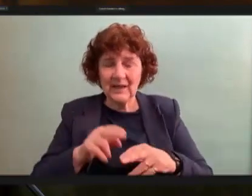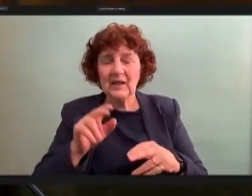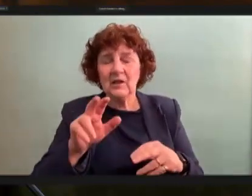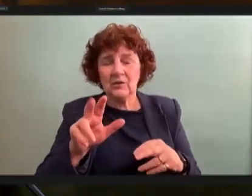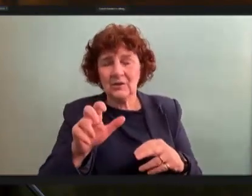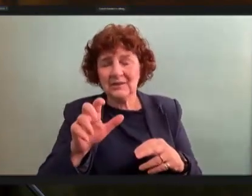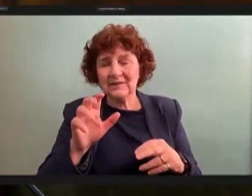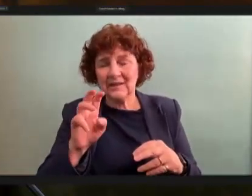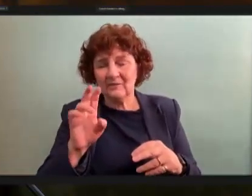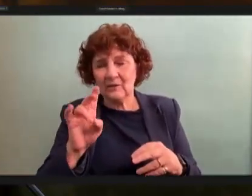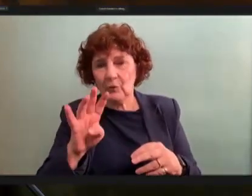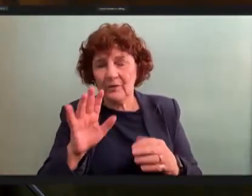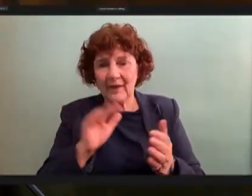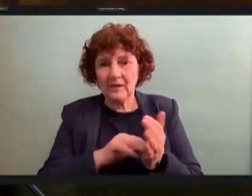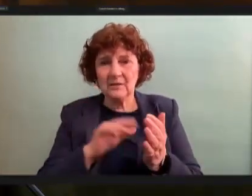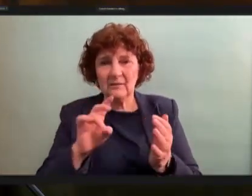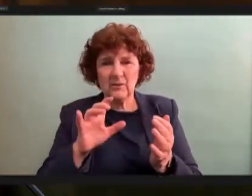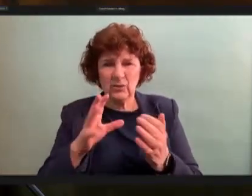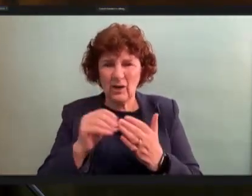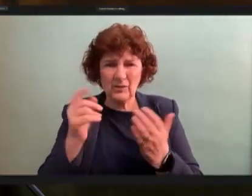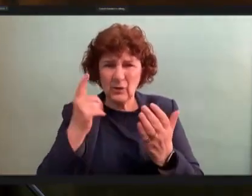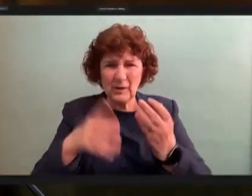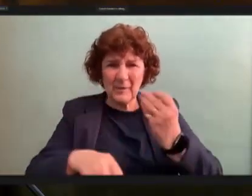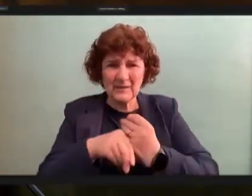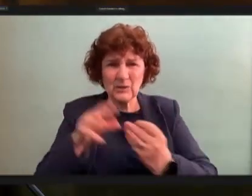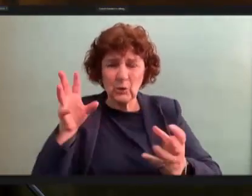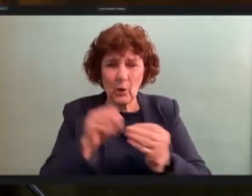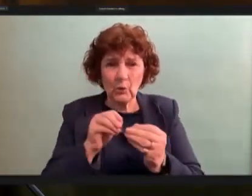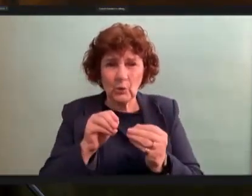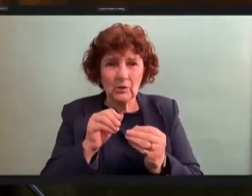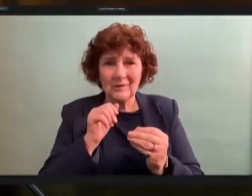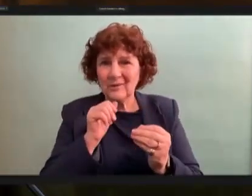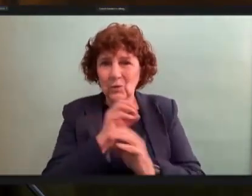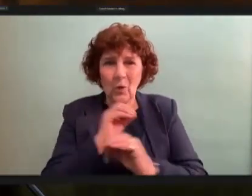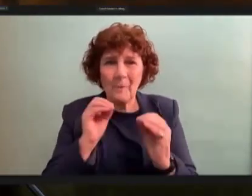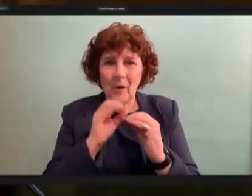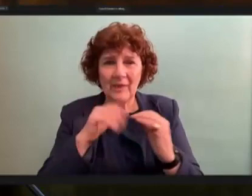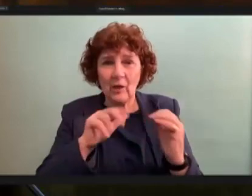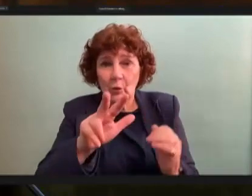$634,700 for an amended total cost not to exceed